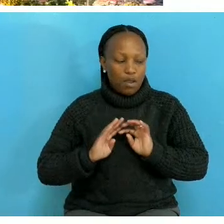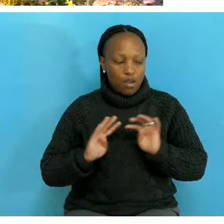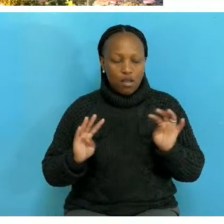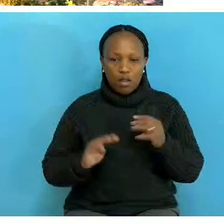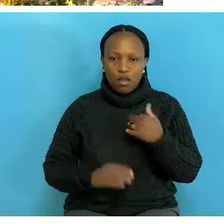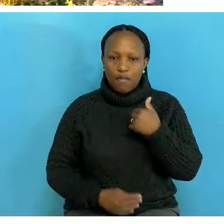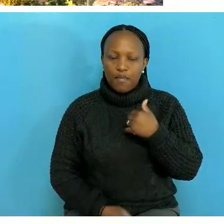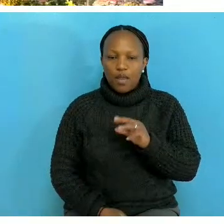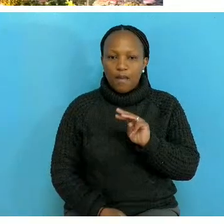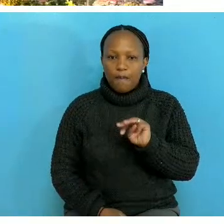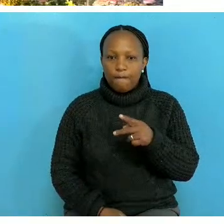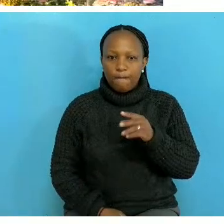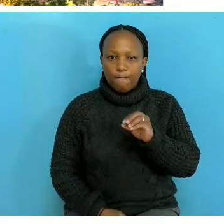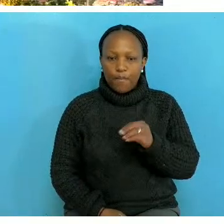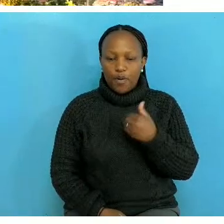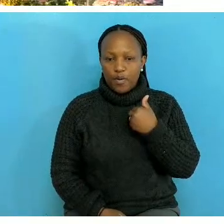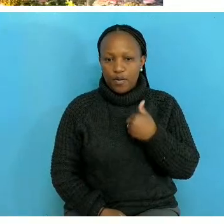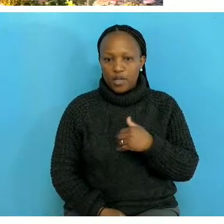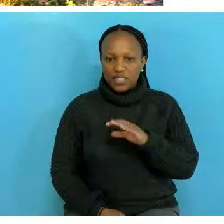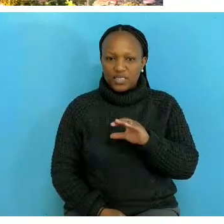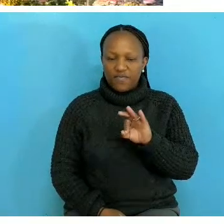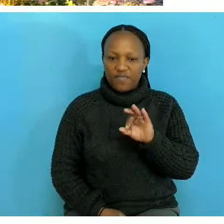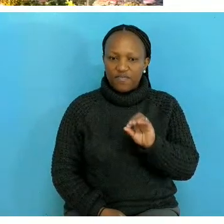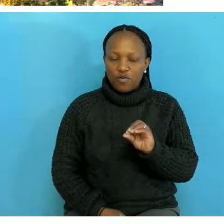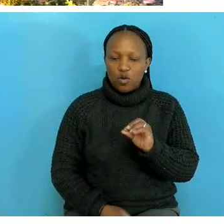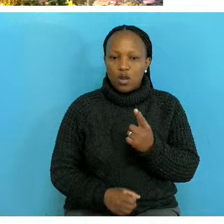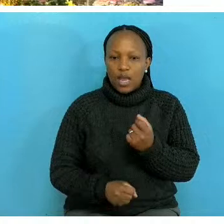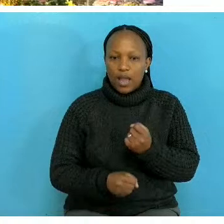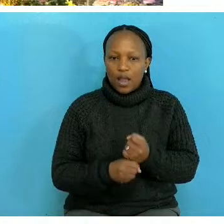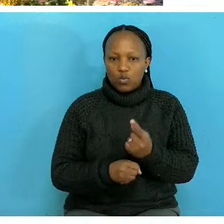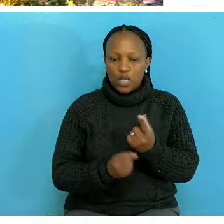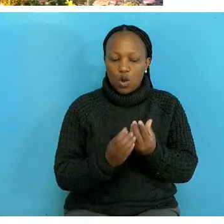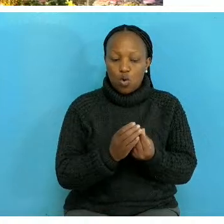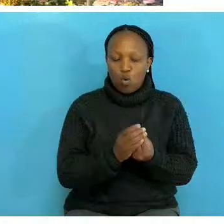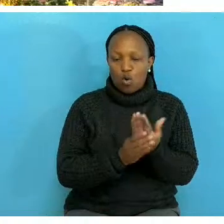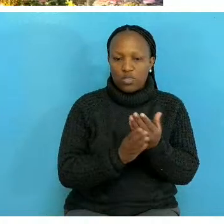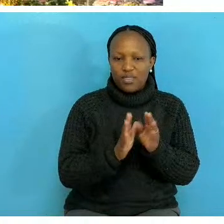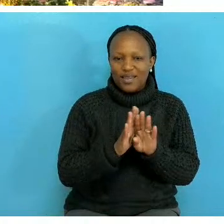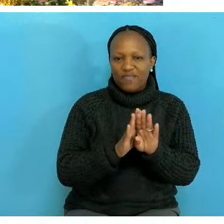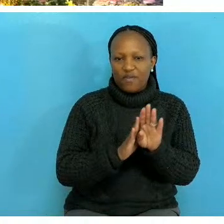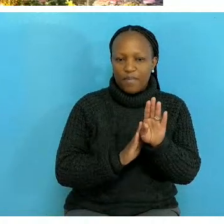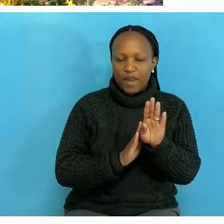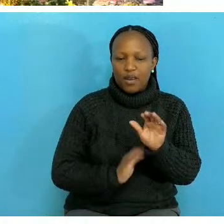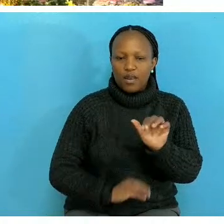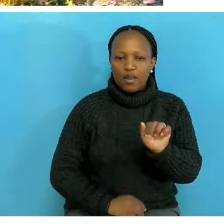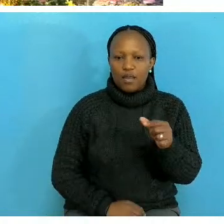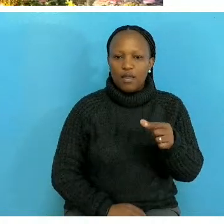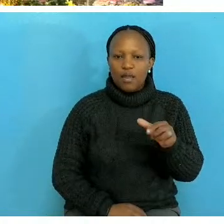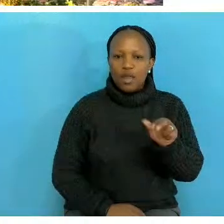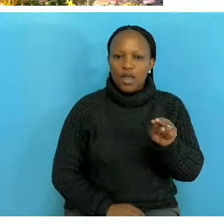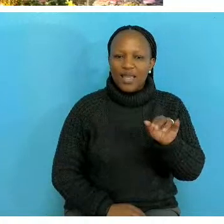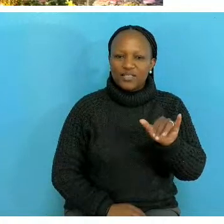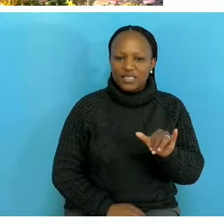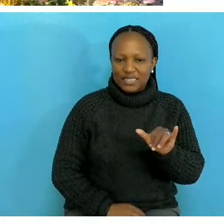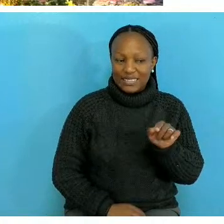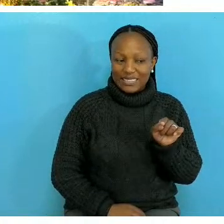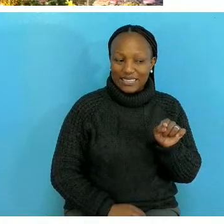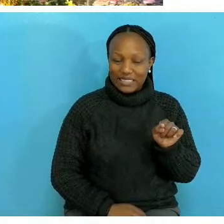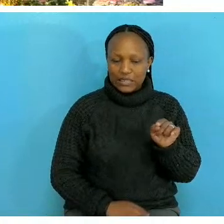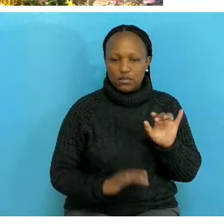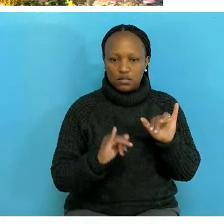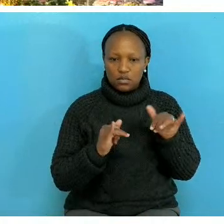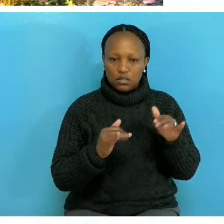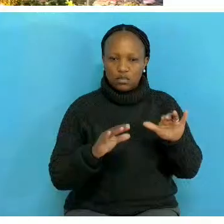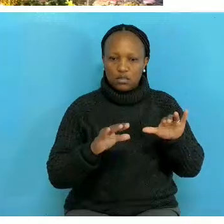the CFO at the Gauteng Growth and Development Agency. The Gauteng Growth and Development Agency is